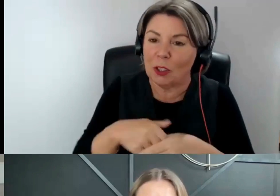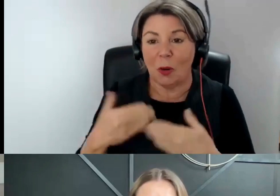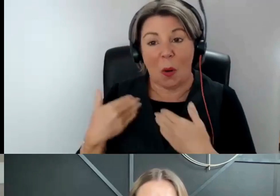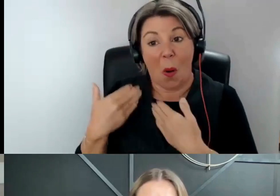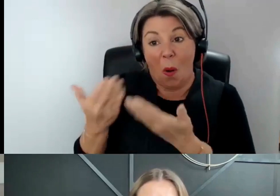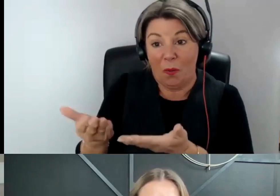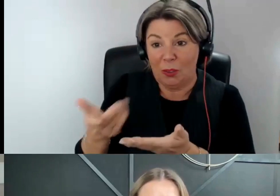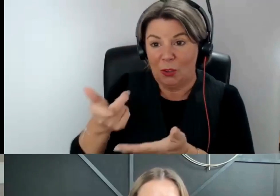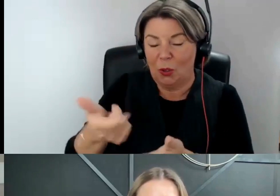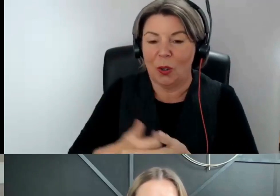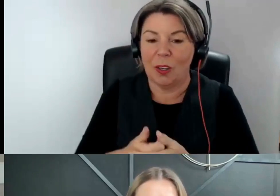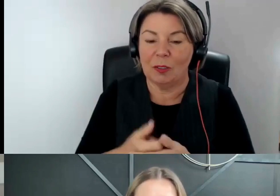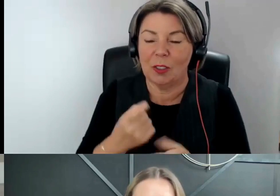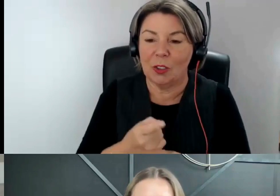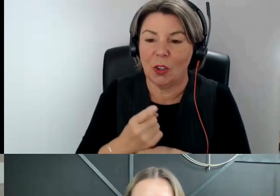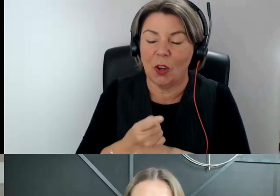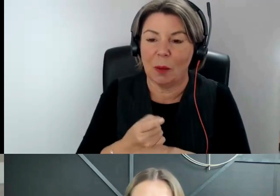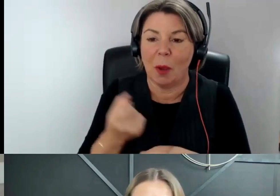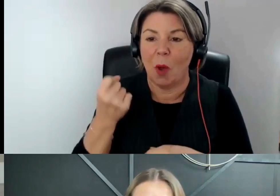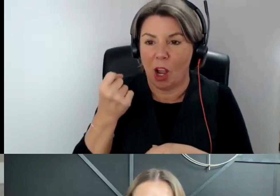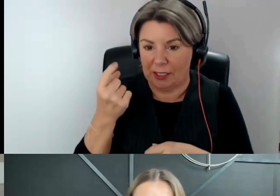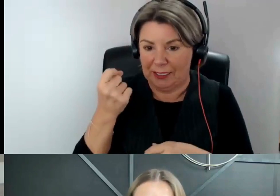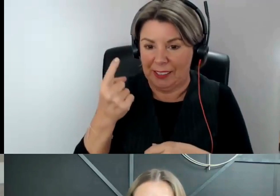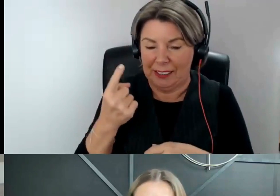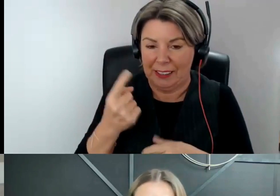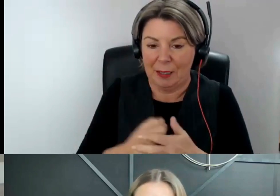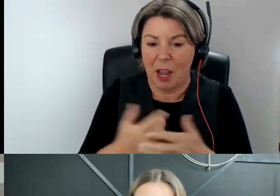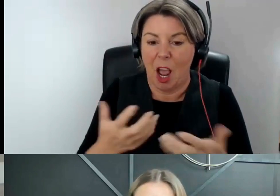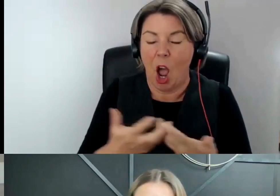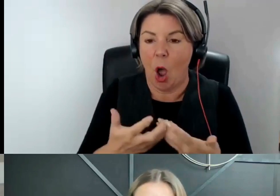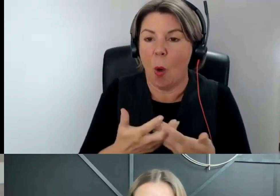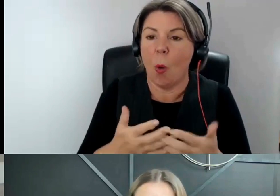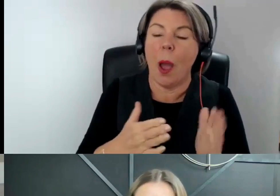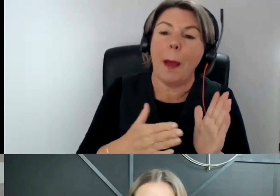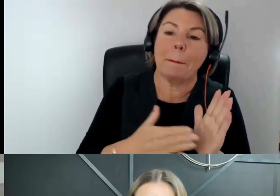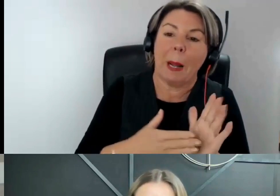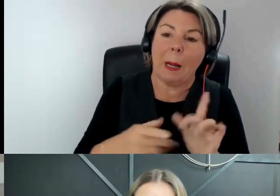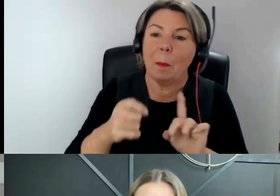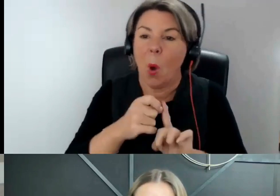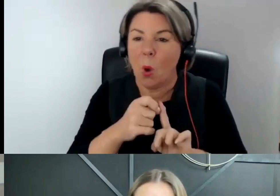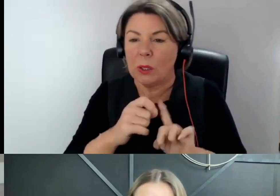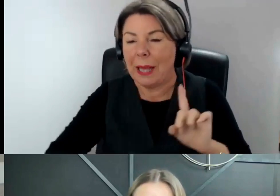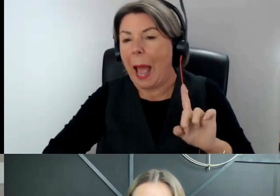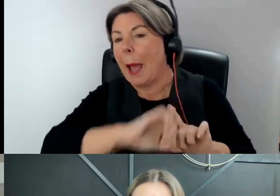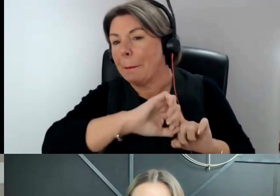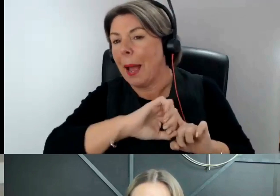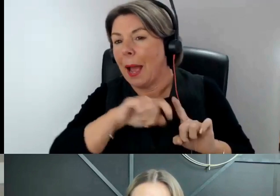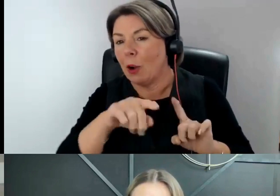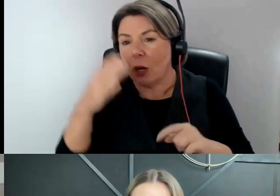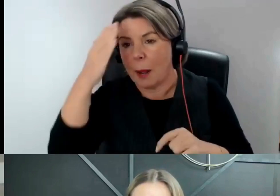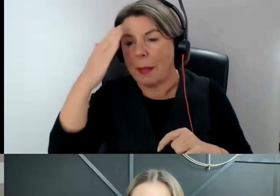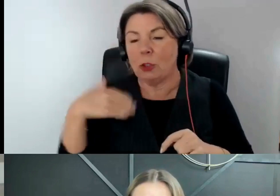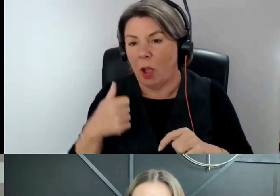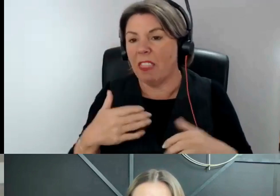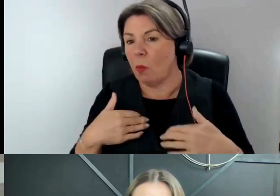you to talk a little bit about understanding how menopause might impact on mental health